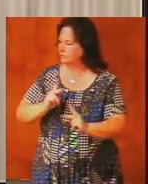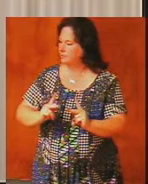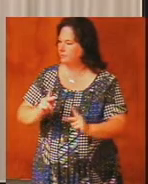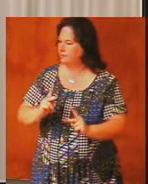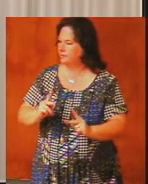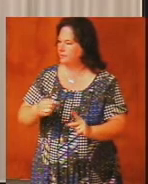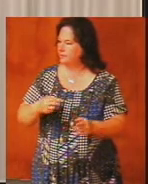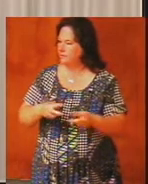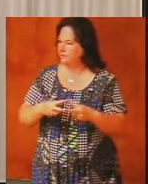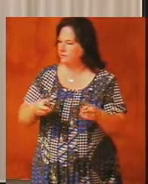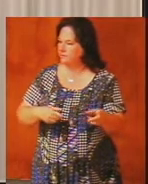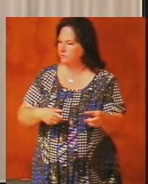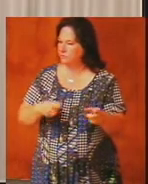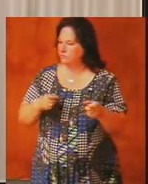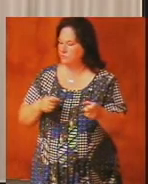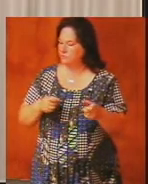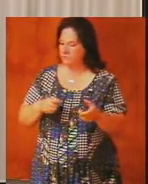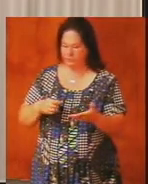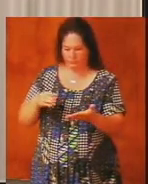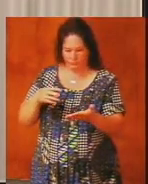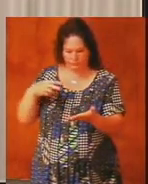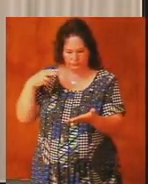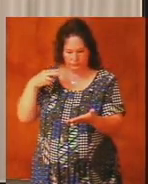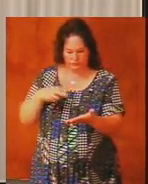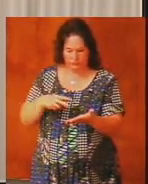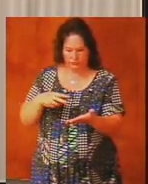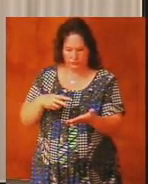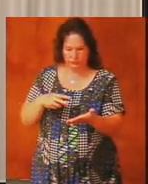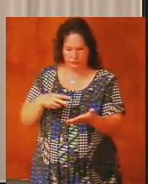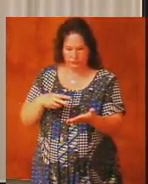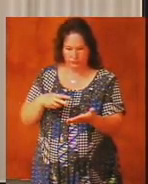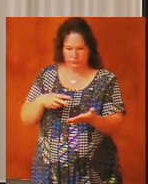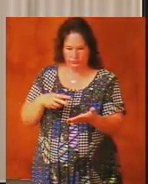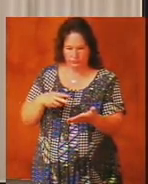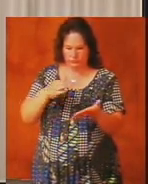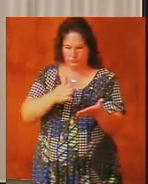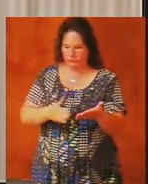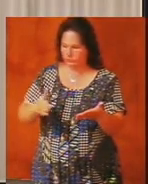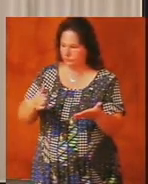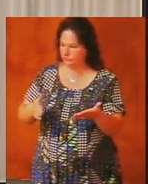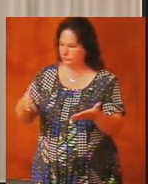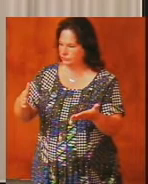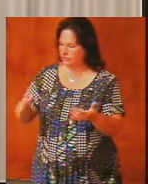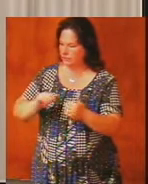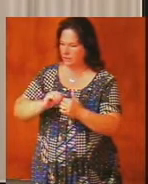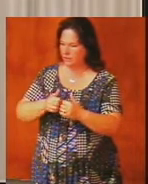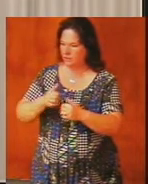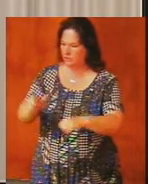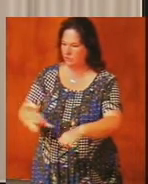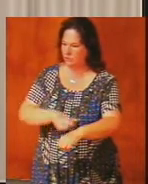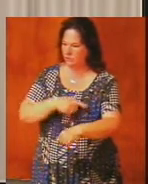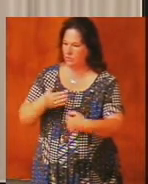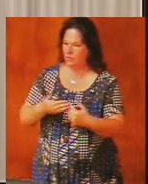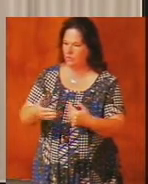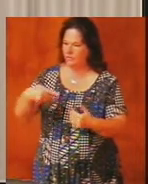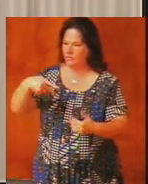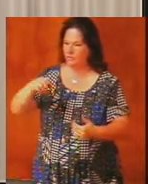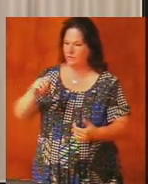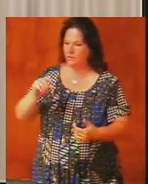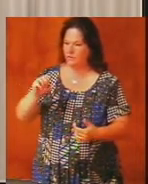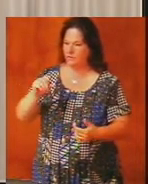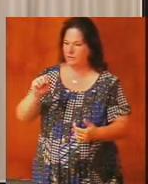I very quickly looked into the chronology. How long after